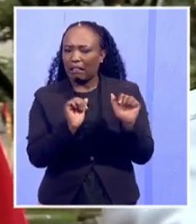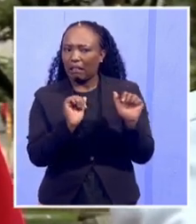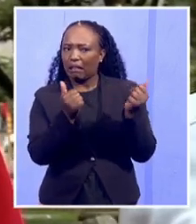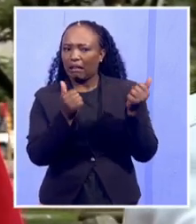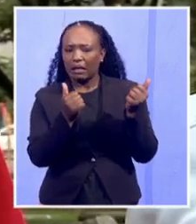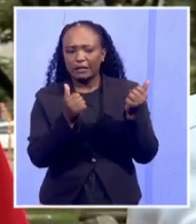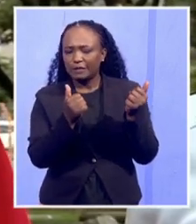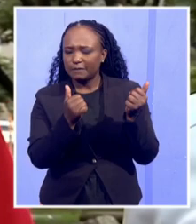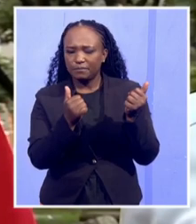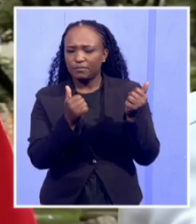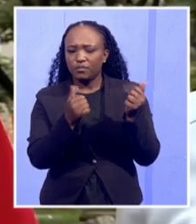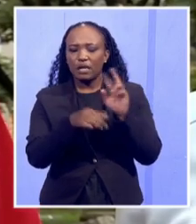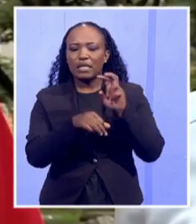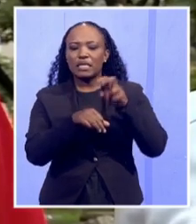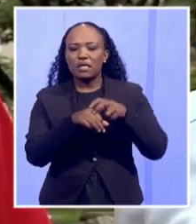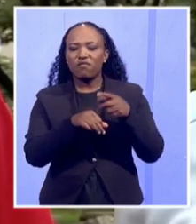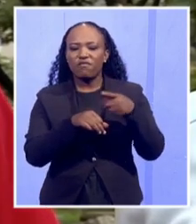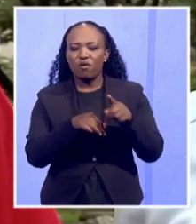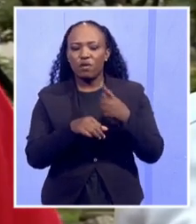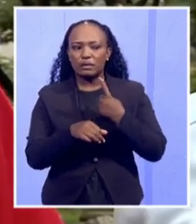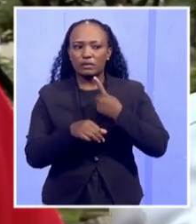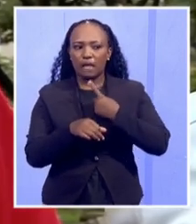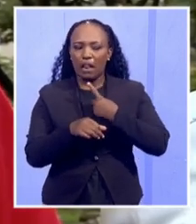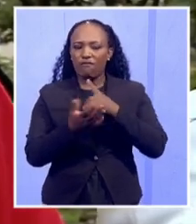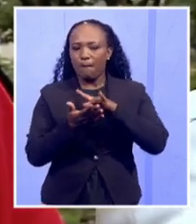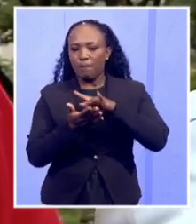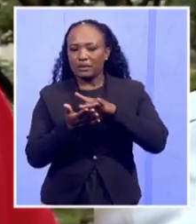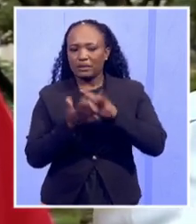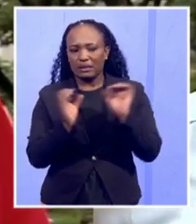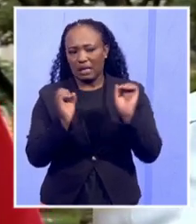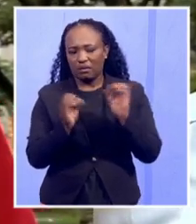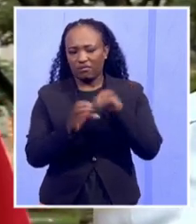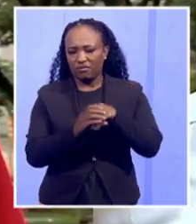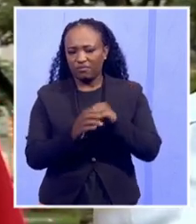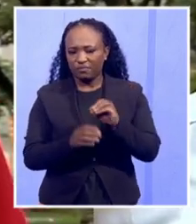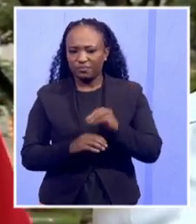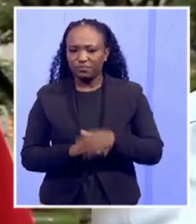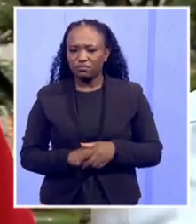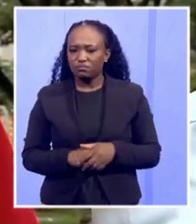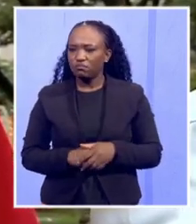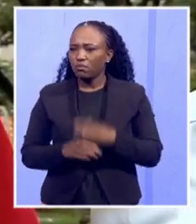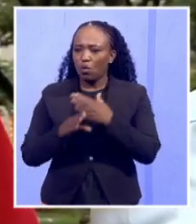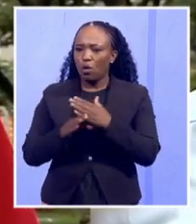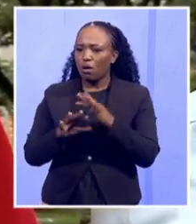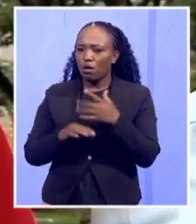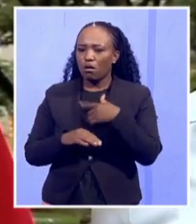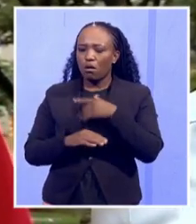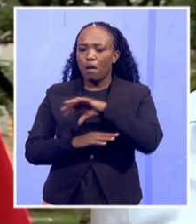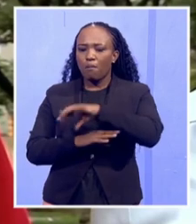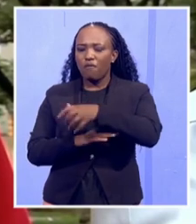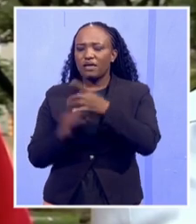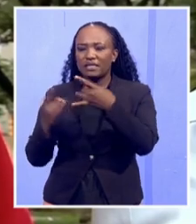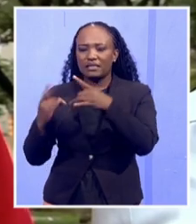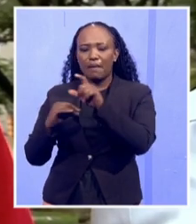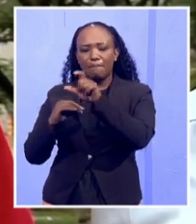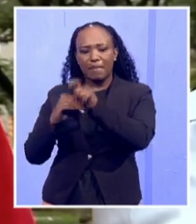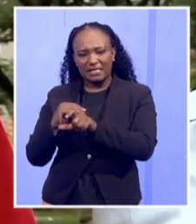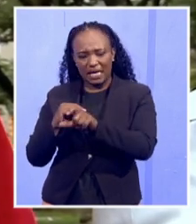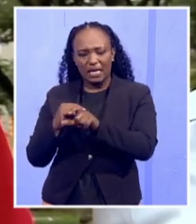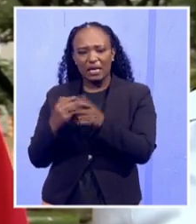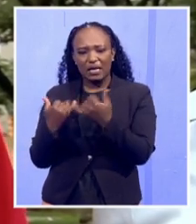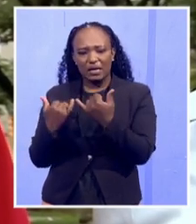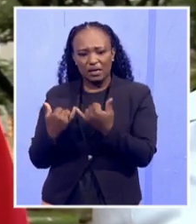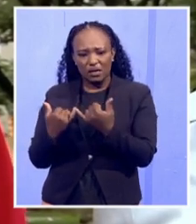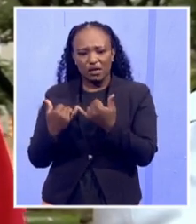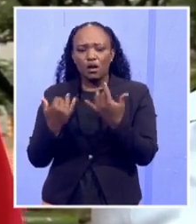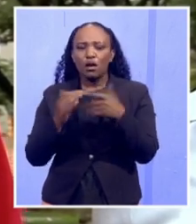of the need for self-gratification in positions. How is it going to work now, since you are the provincial chairperson, you've recently held